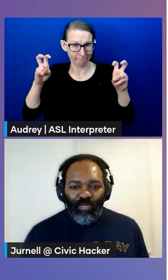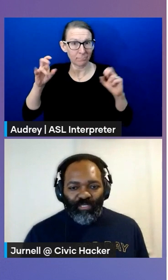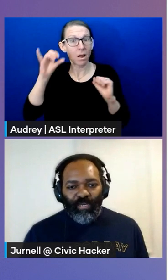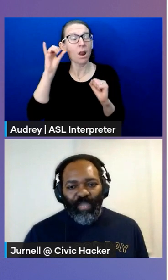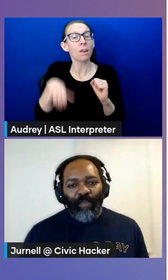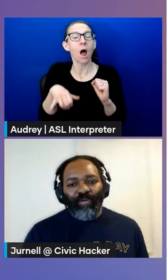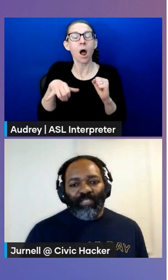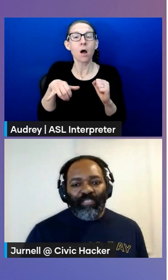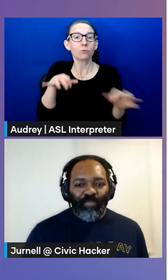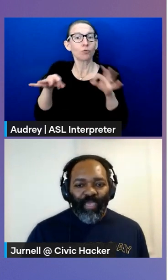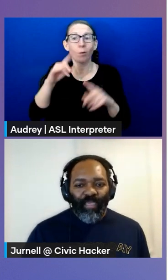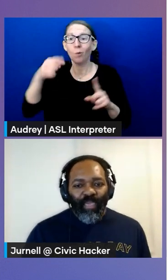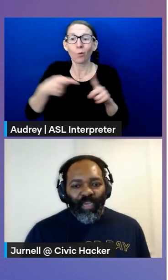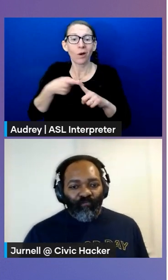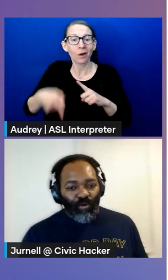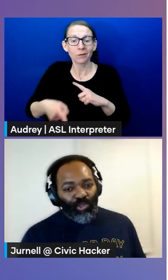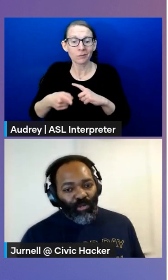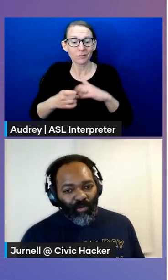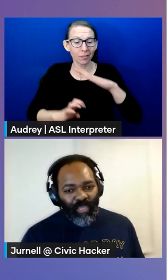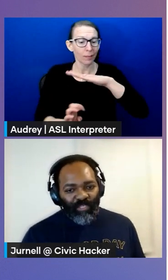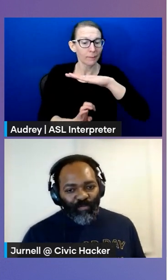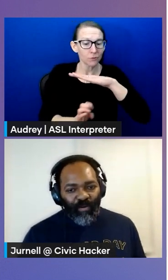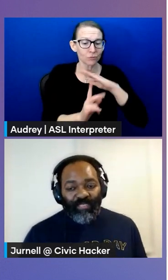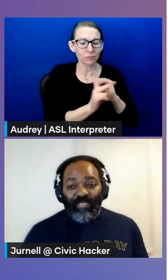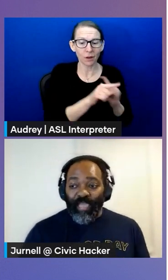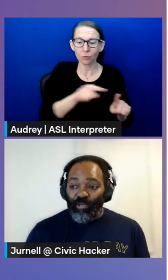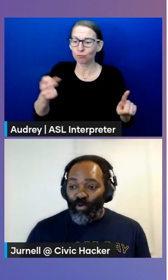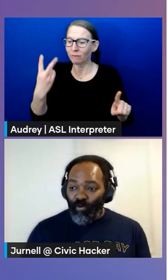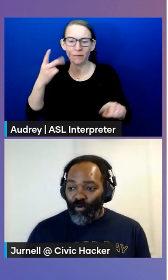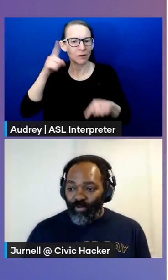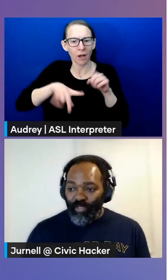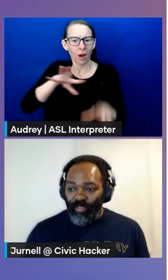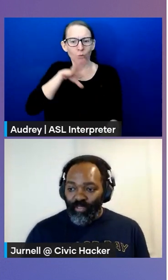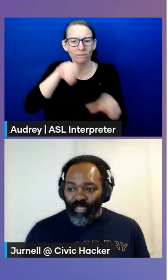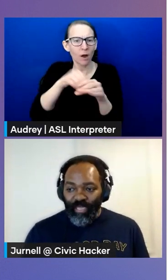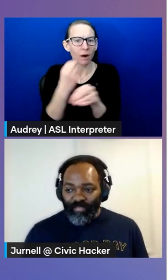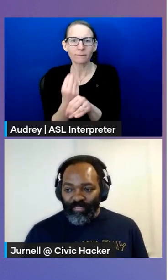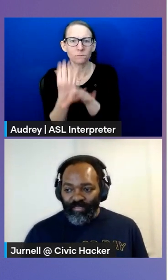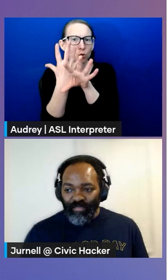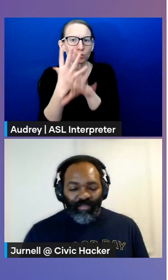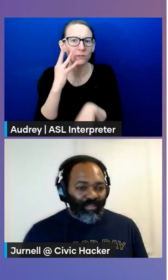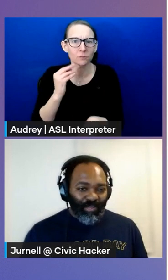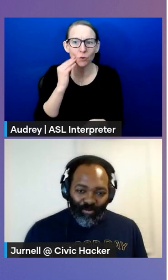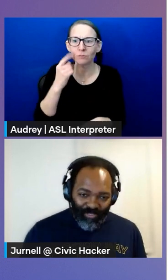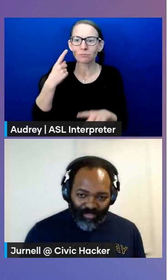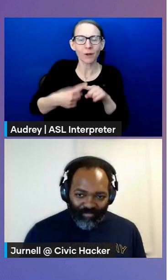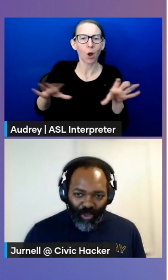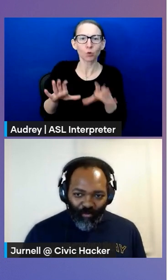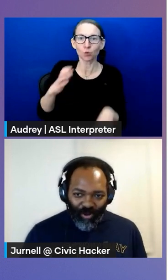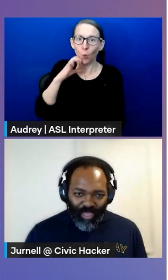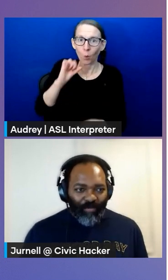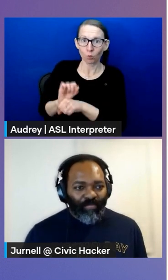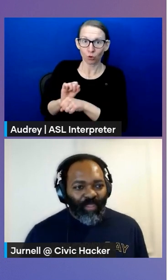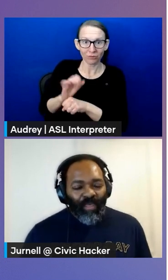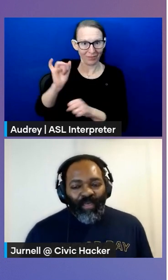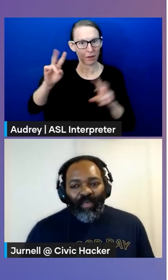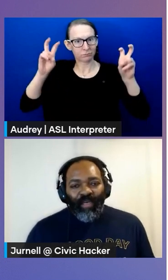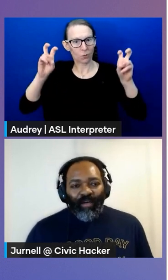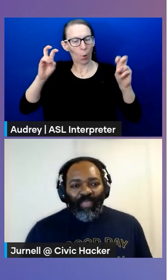school students could not participate in virtual learning experiences and do homework. Hence, the homework